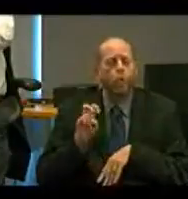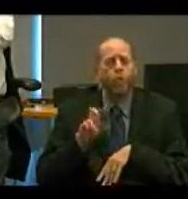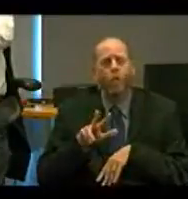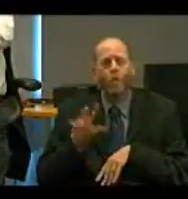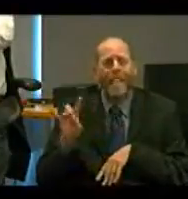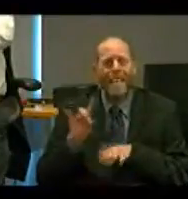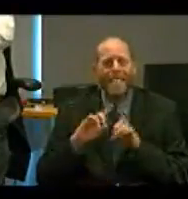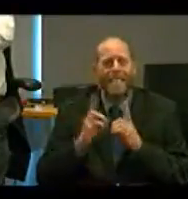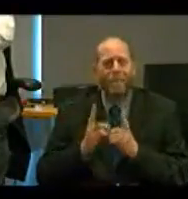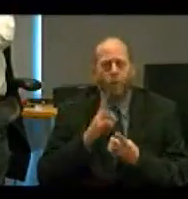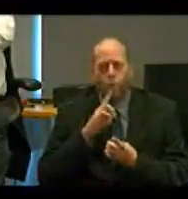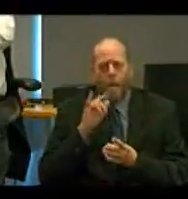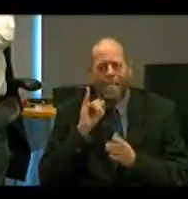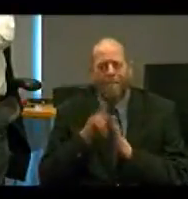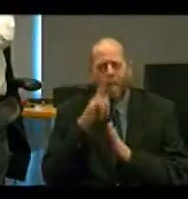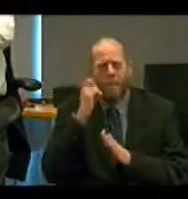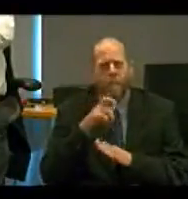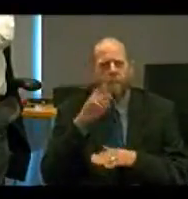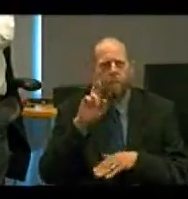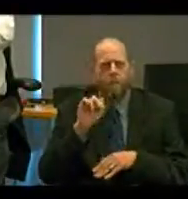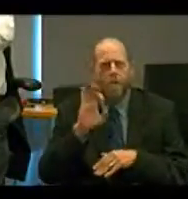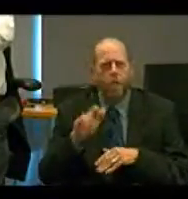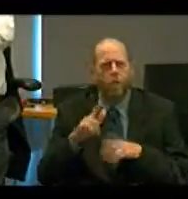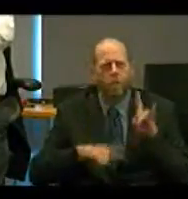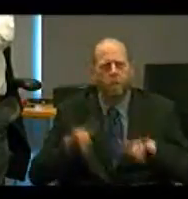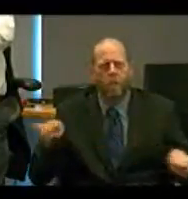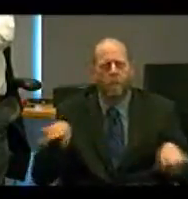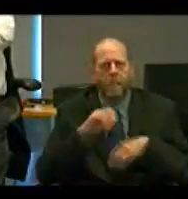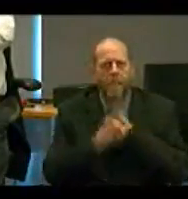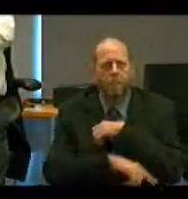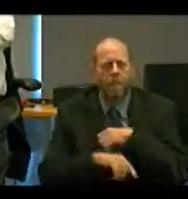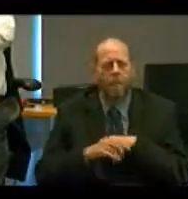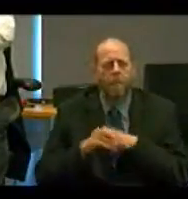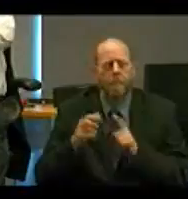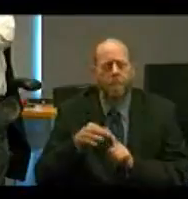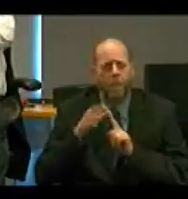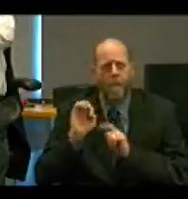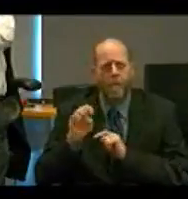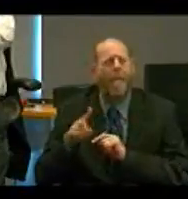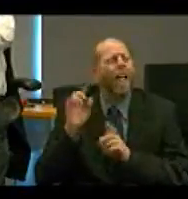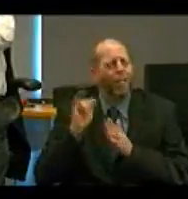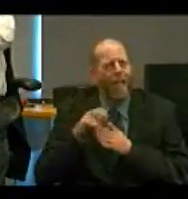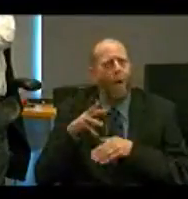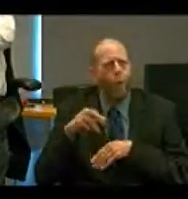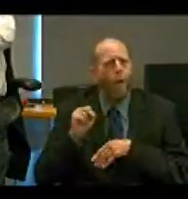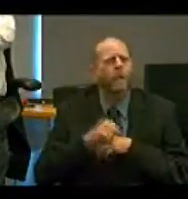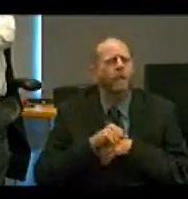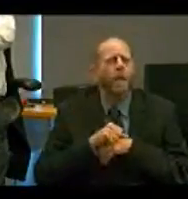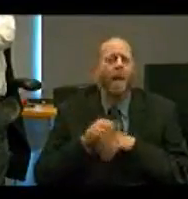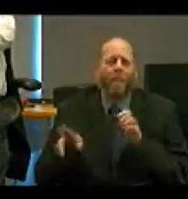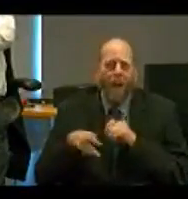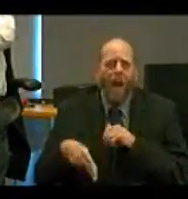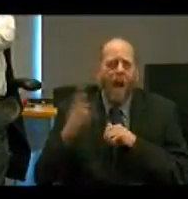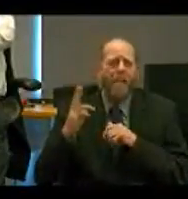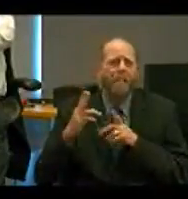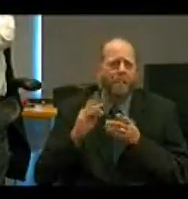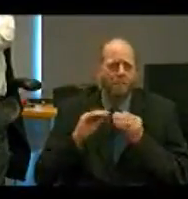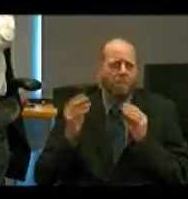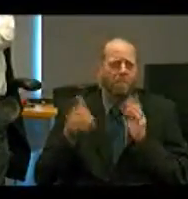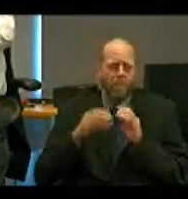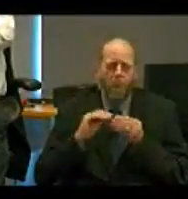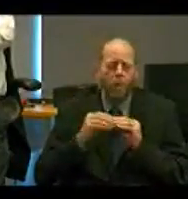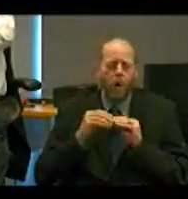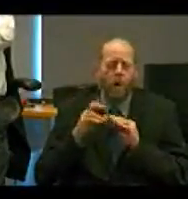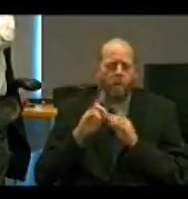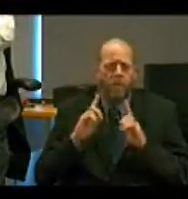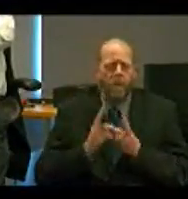238 districts were identified because of racial disparities in discipline in special ed. That was the highest number of districts.